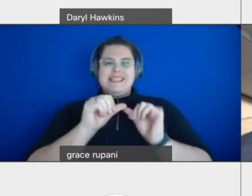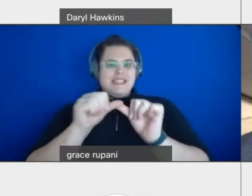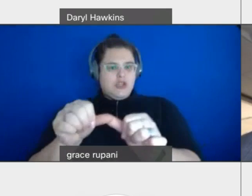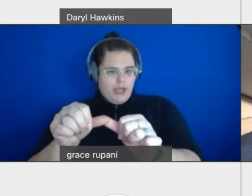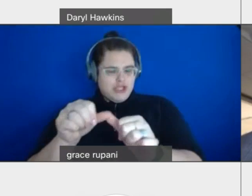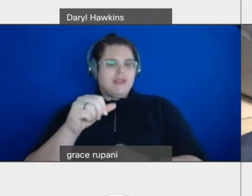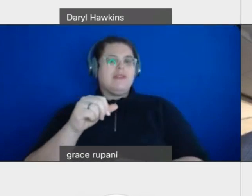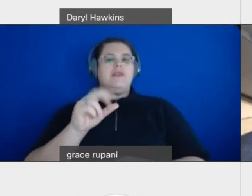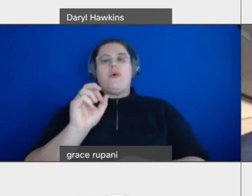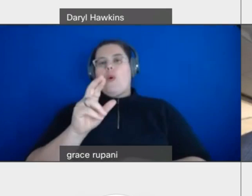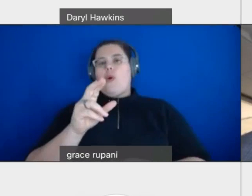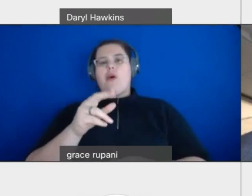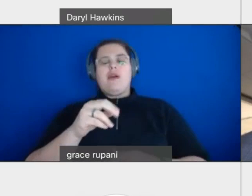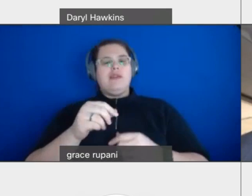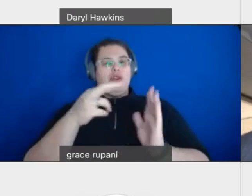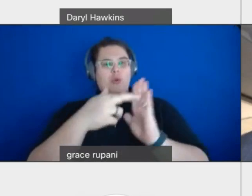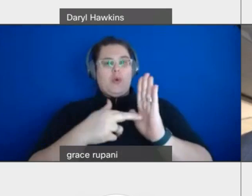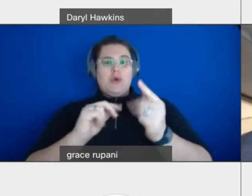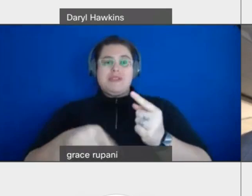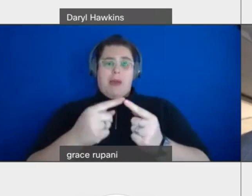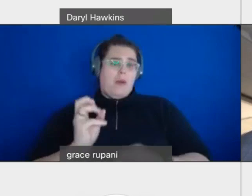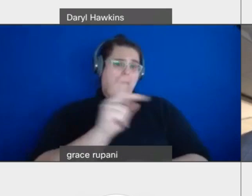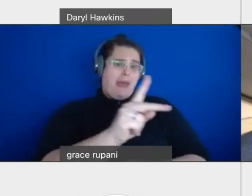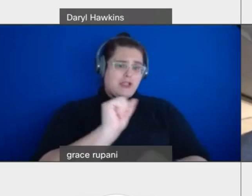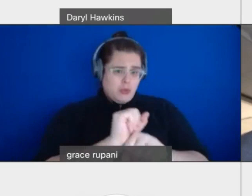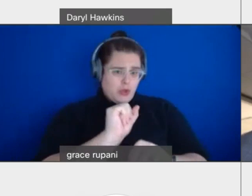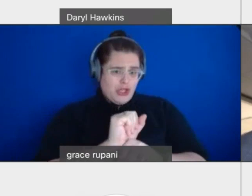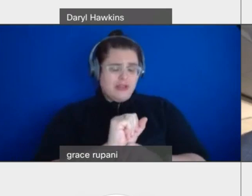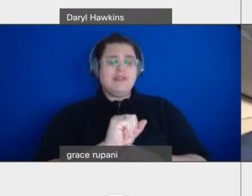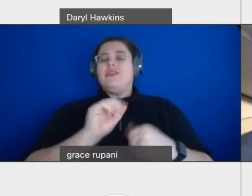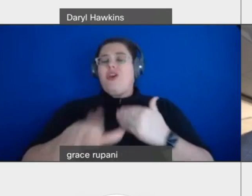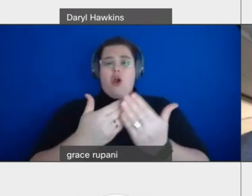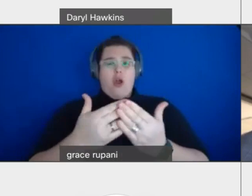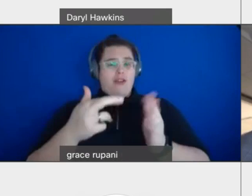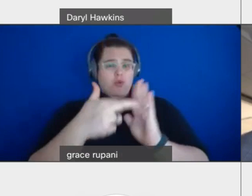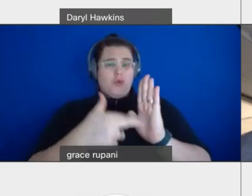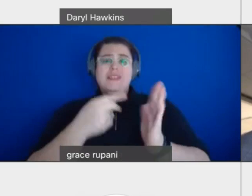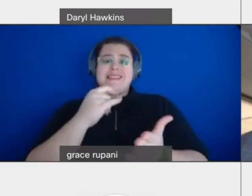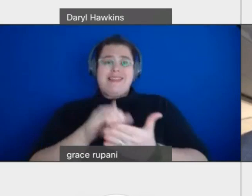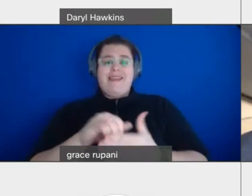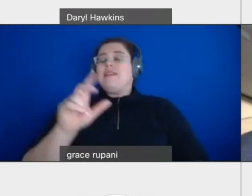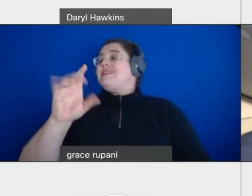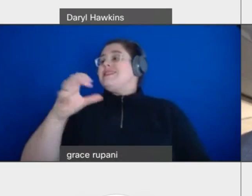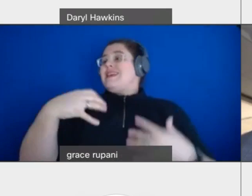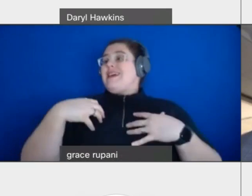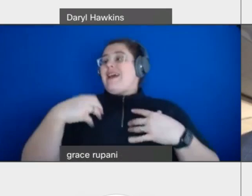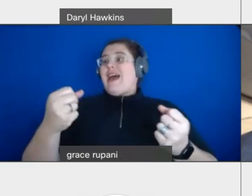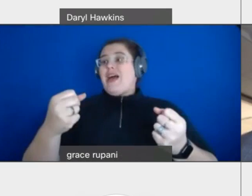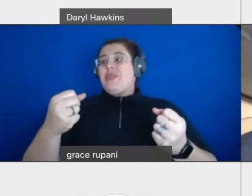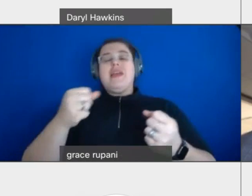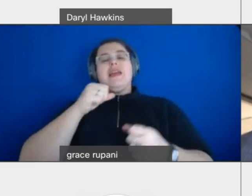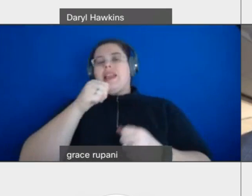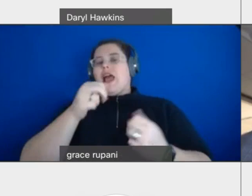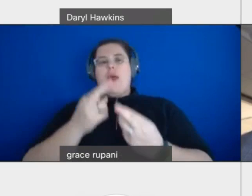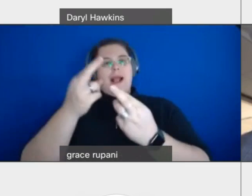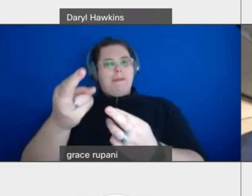healthcare personnel who are positive for COVID-19 both state that DC Health no longer recommends the requirement of 2 negative